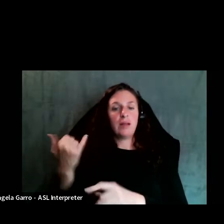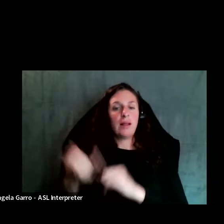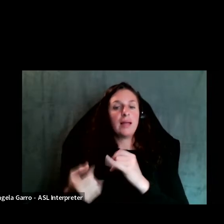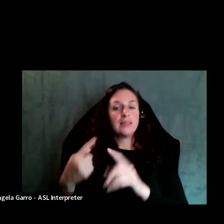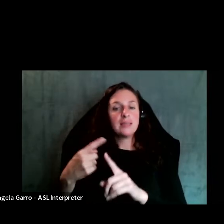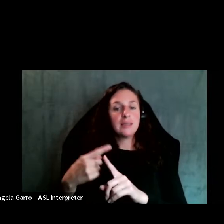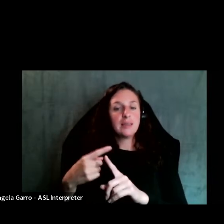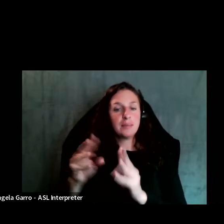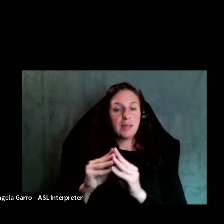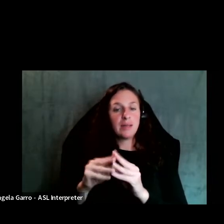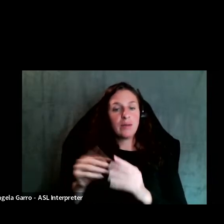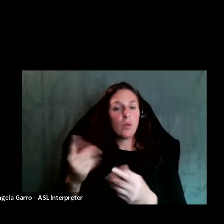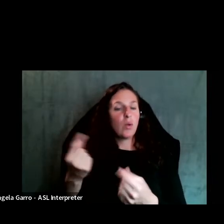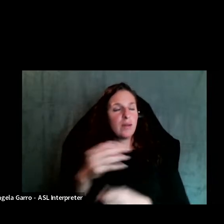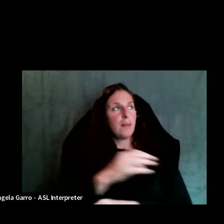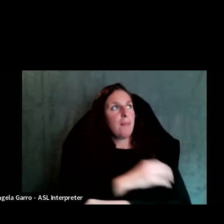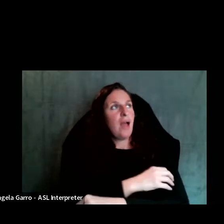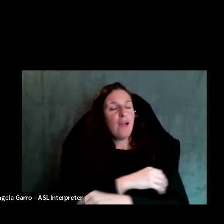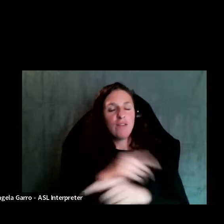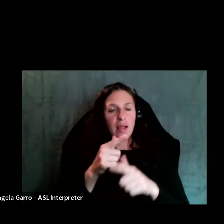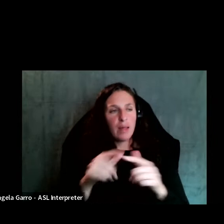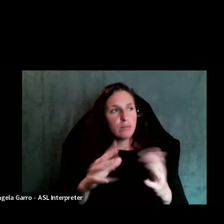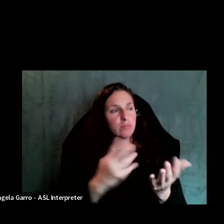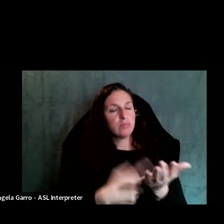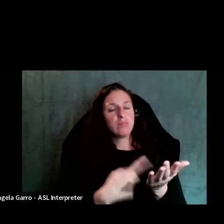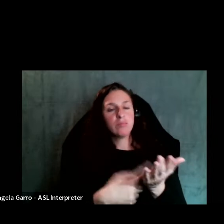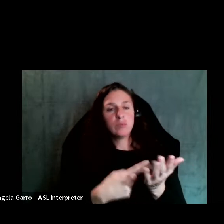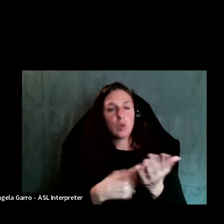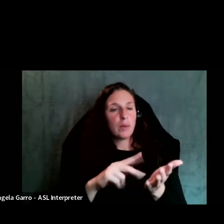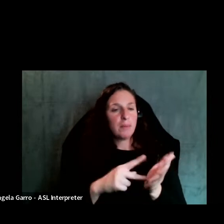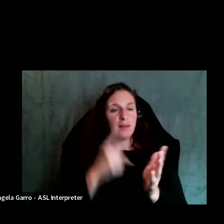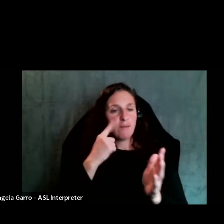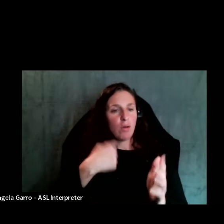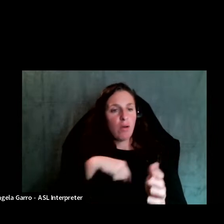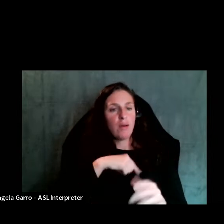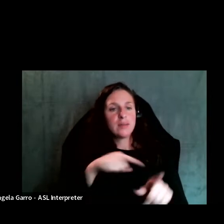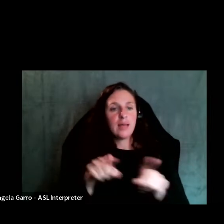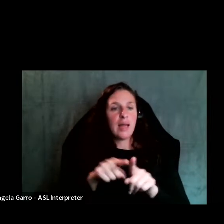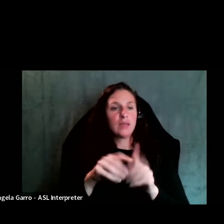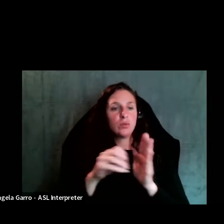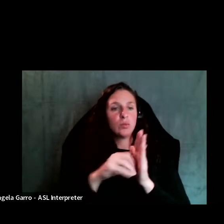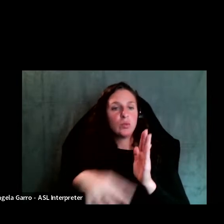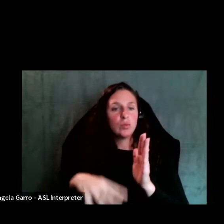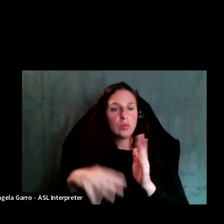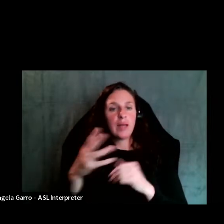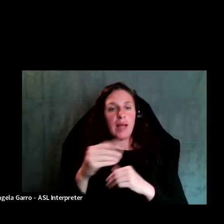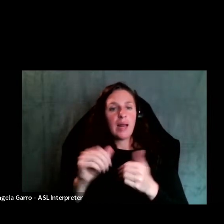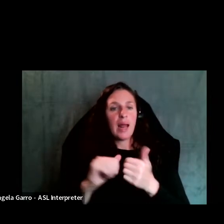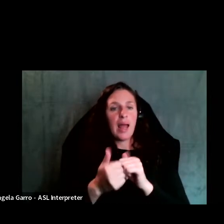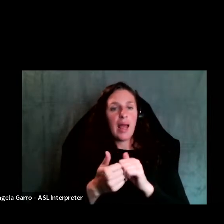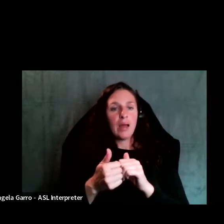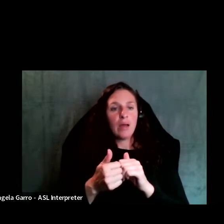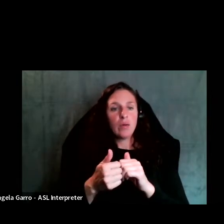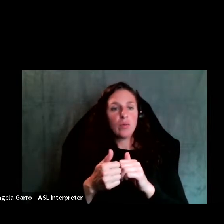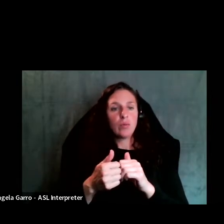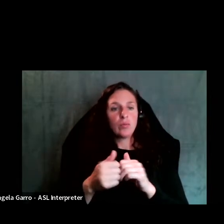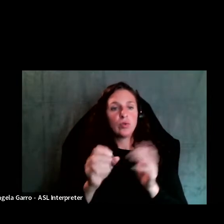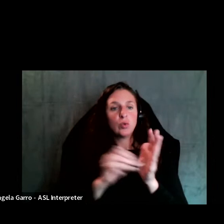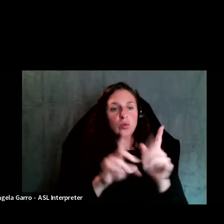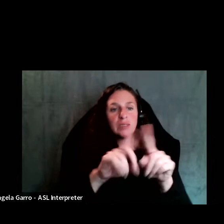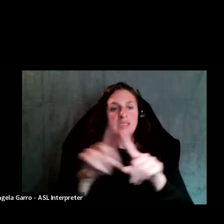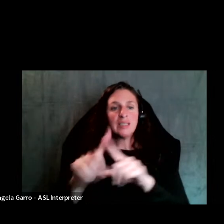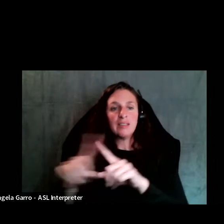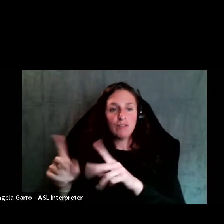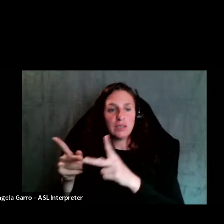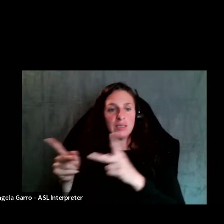powerful language and what it means to us as students, and how the students at different sites